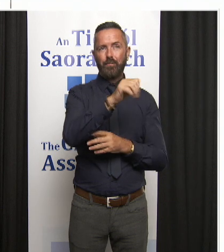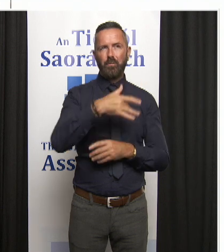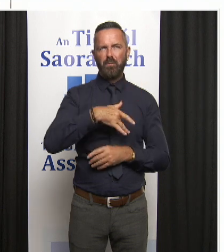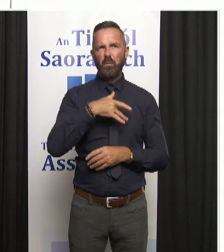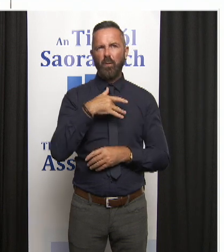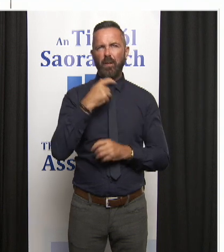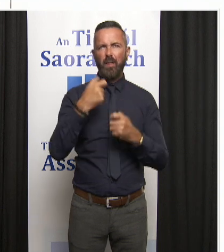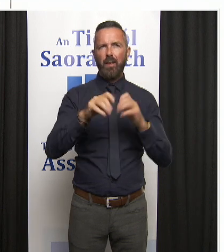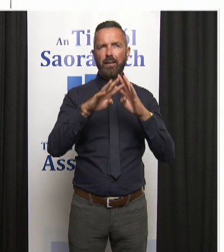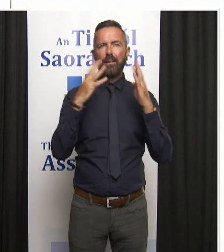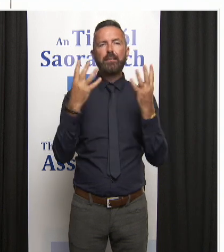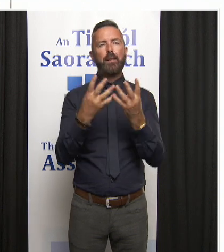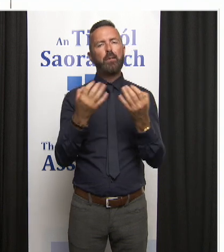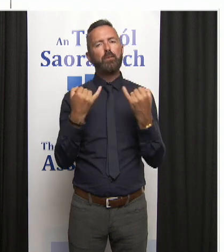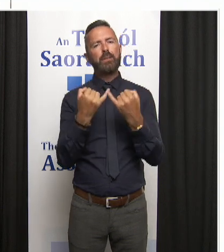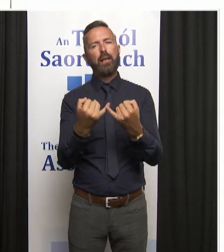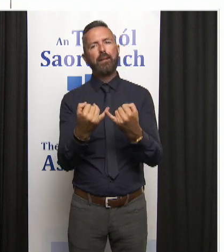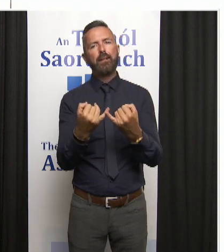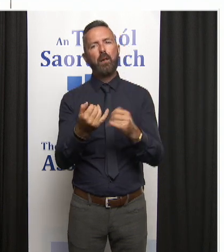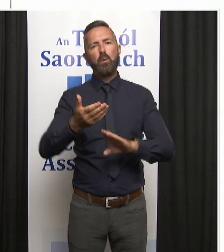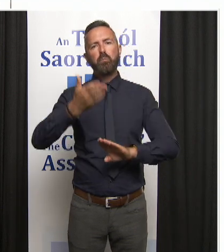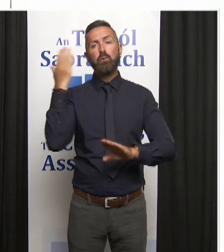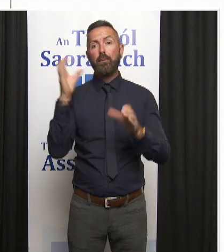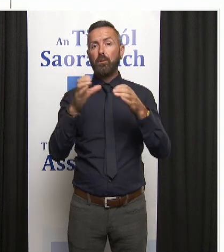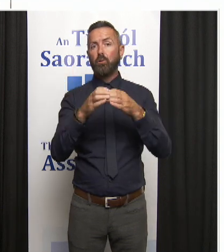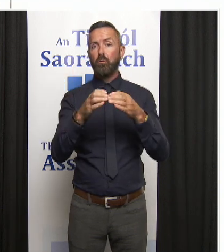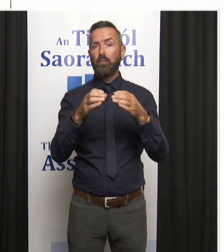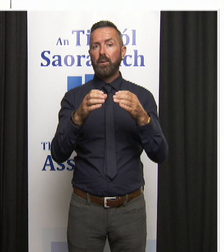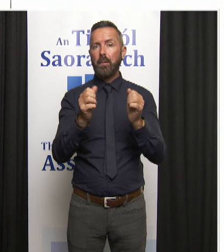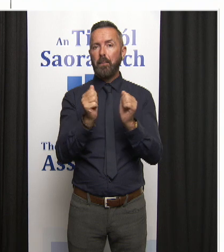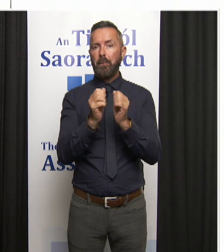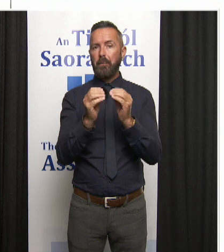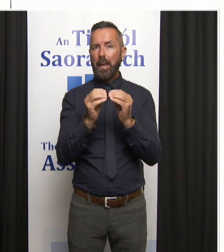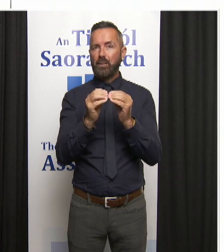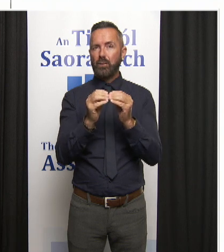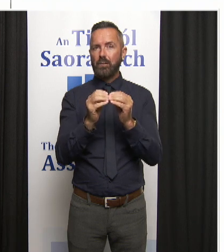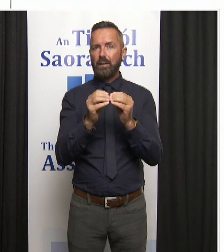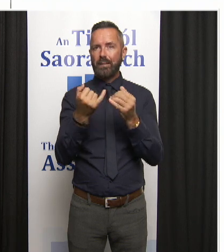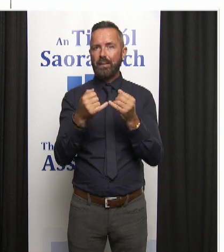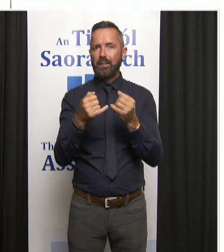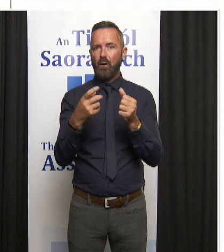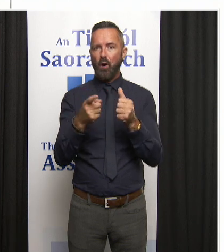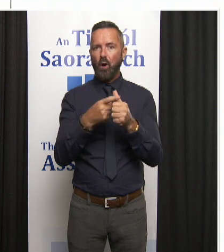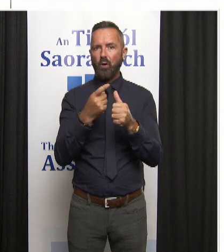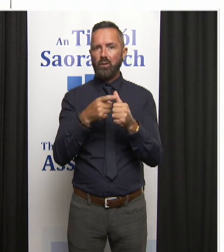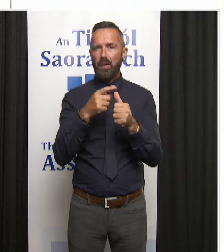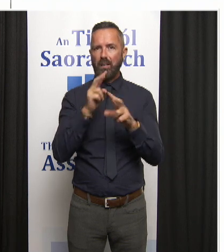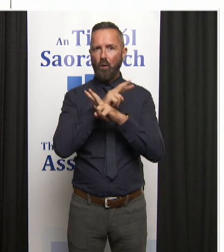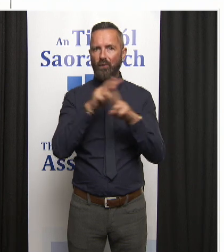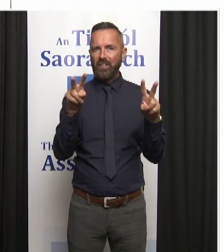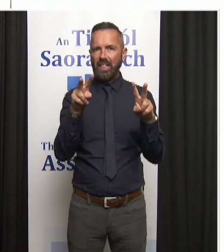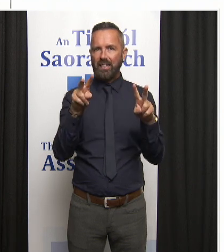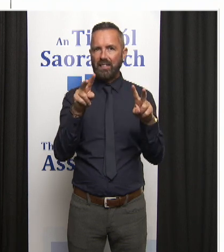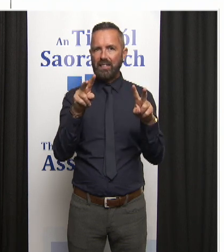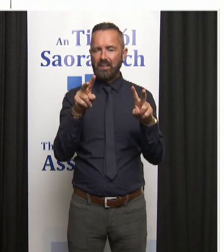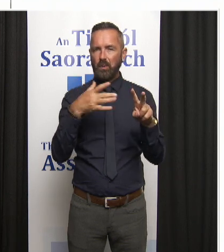that the assembly was like a previous group said, that it kind of gave automatic oversight and checks and balances, and